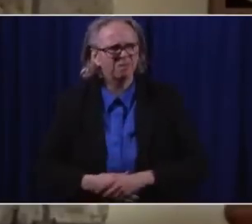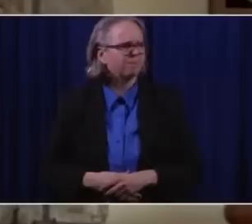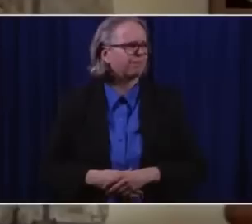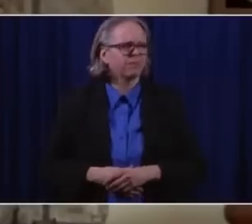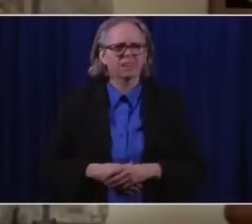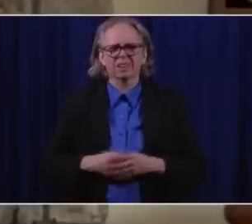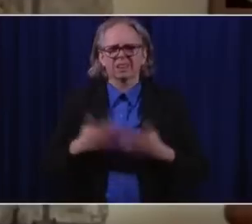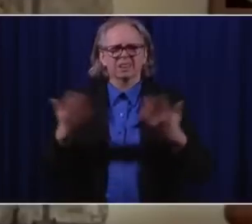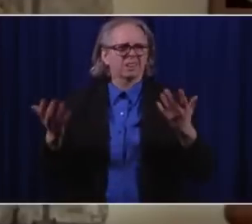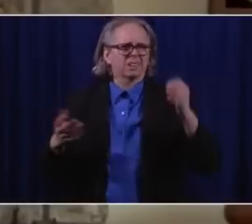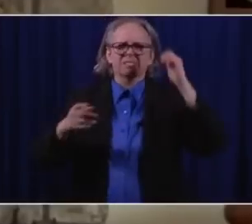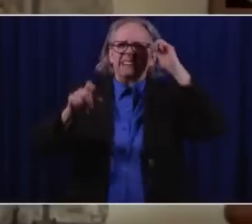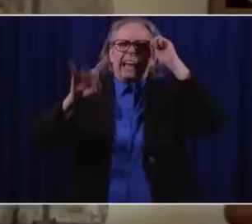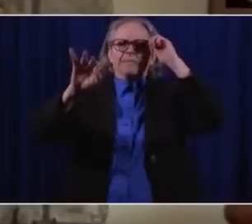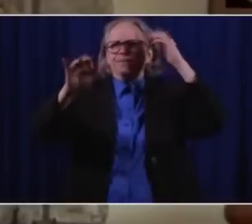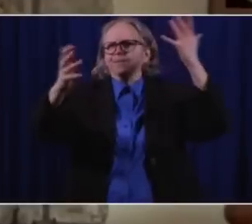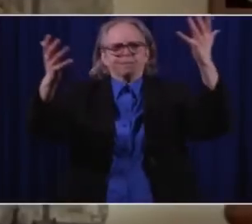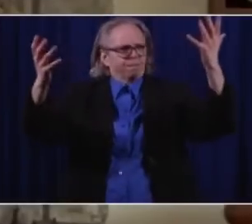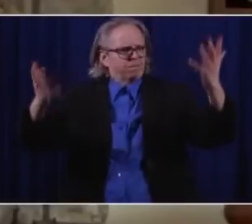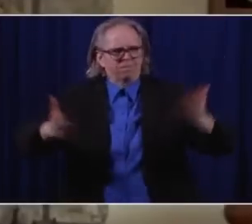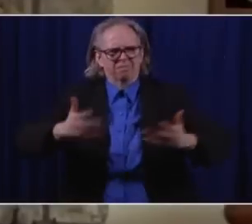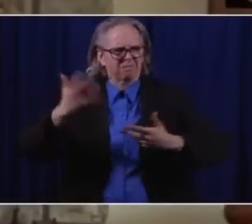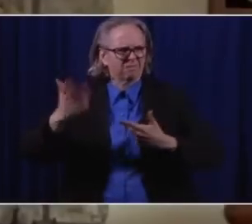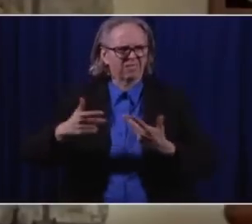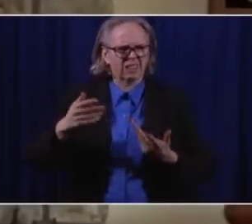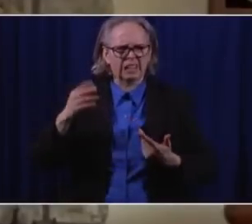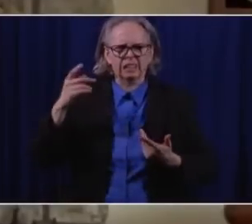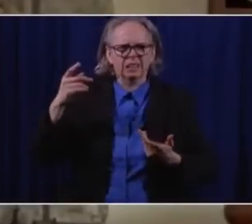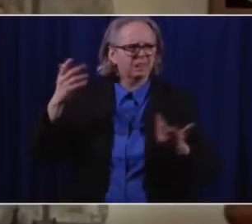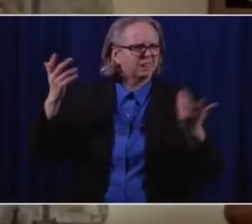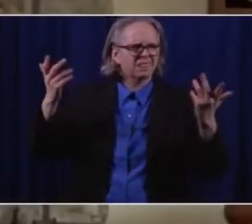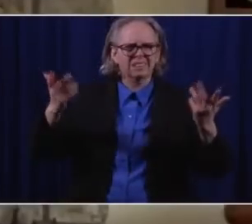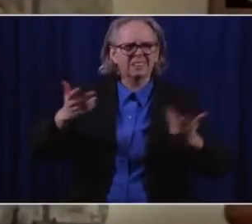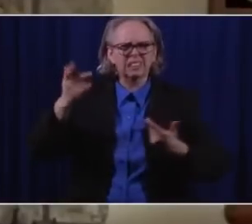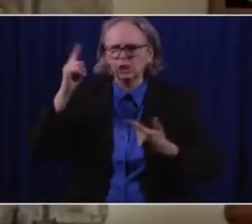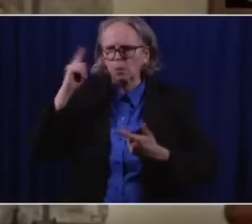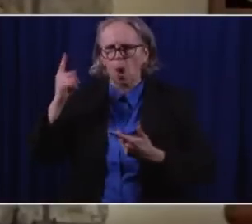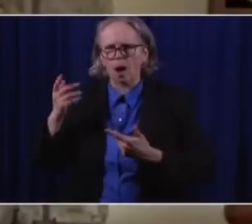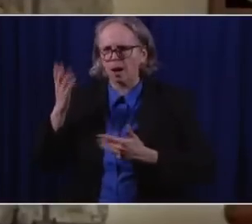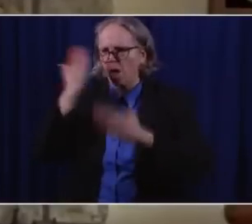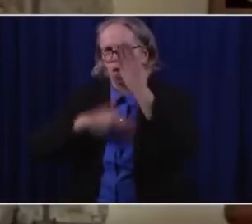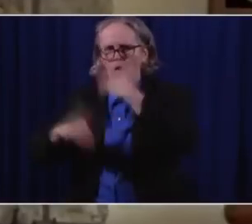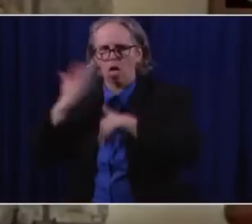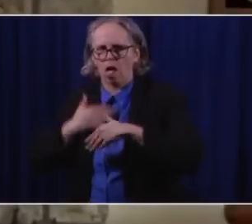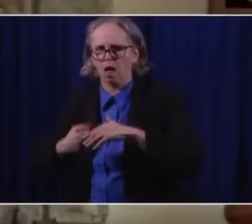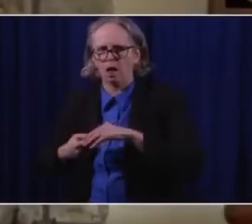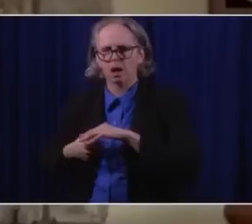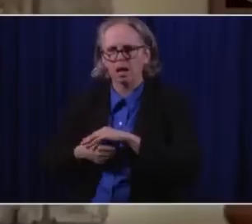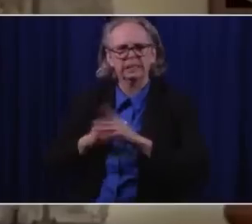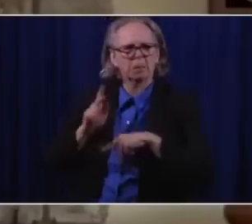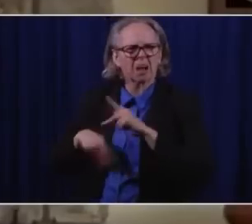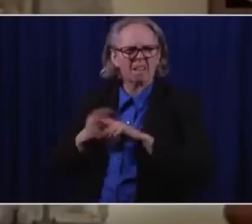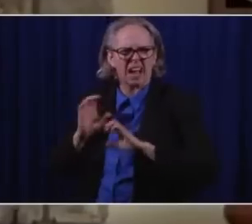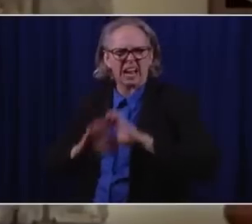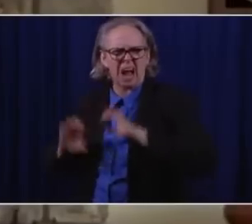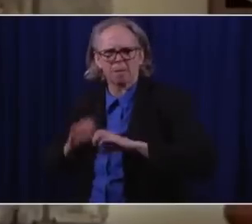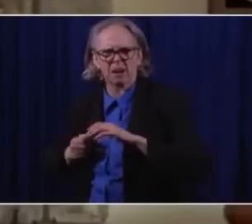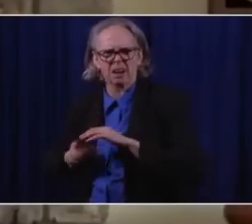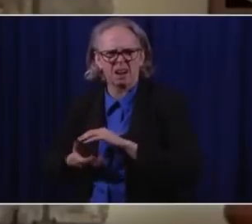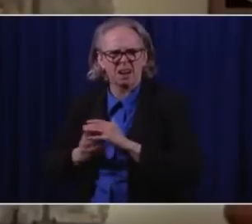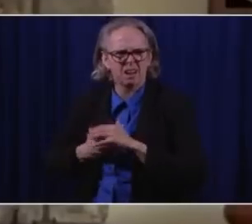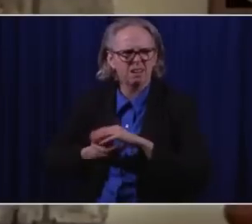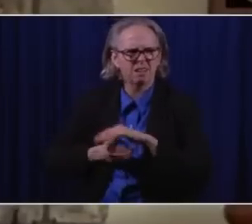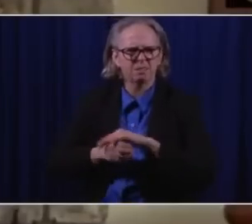biological agent into our state and unleashes it on one of our military bases, let's say maybe Wright-Patterson Air Force Base. Our state would need to